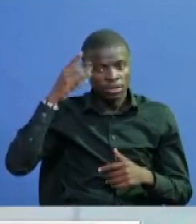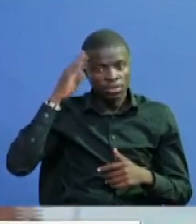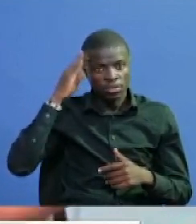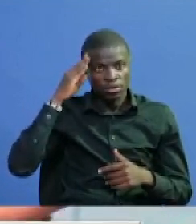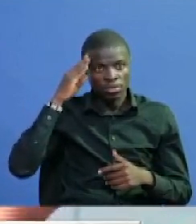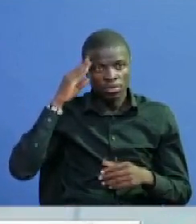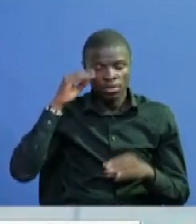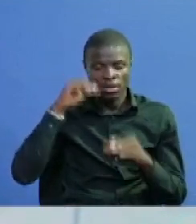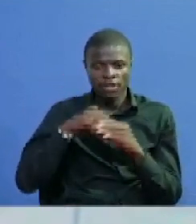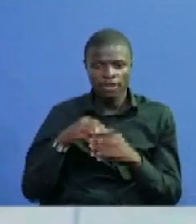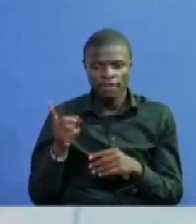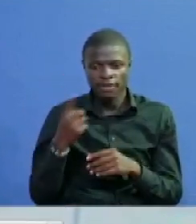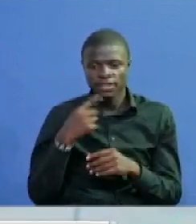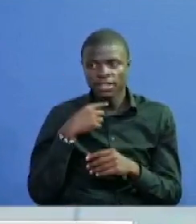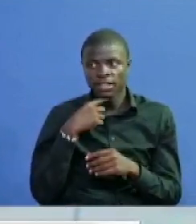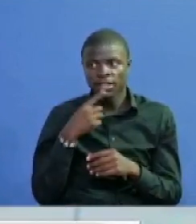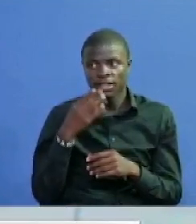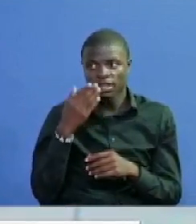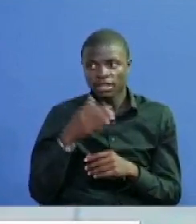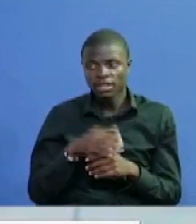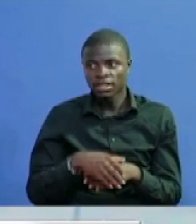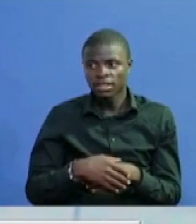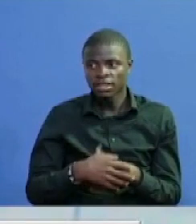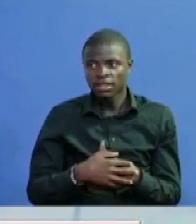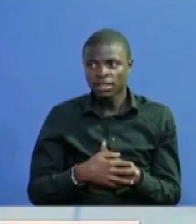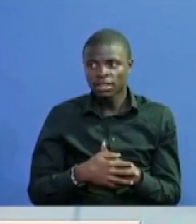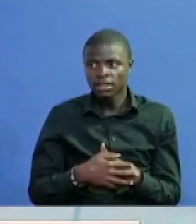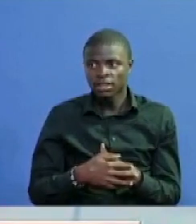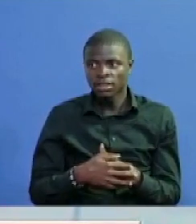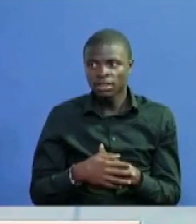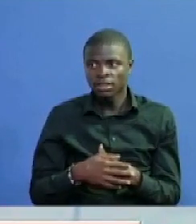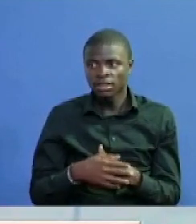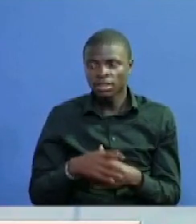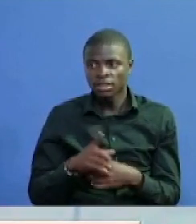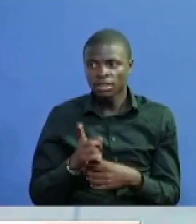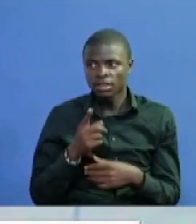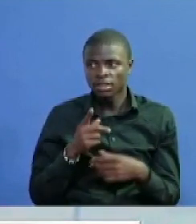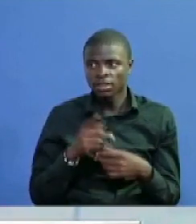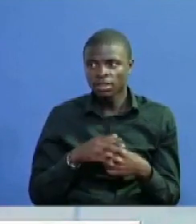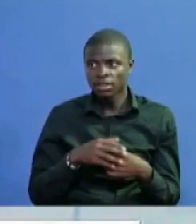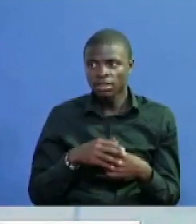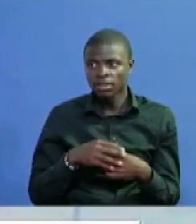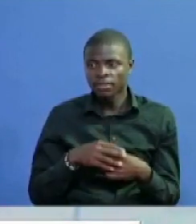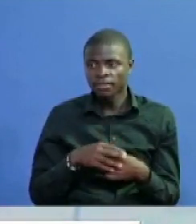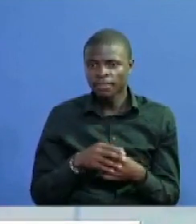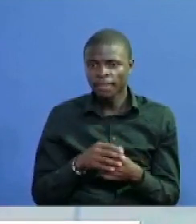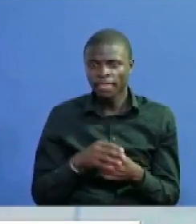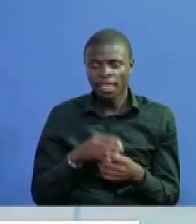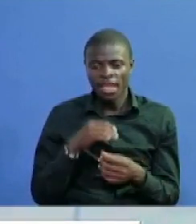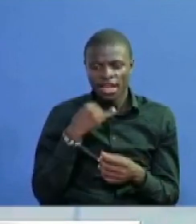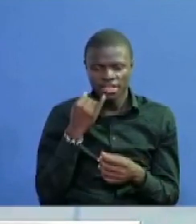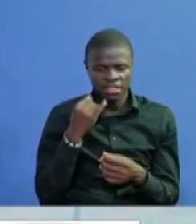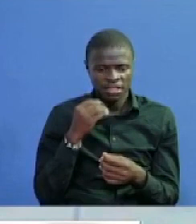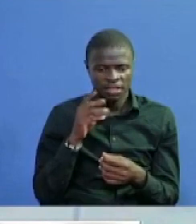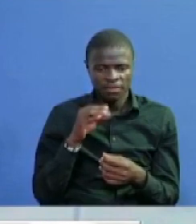within 100 days, he even had a figure at which people will be buying 2 packets of maize meal, and this figure